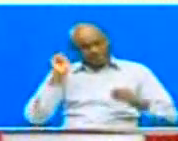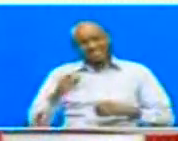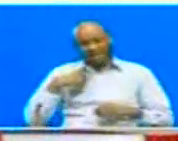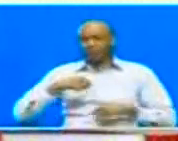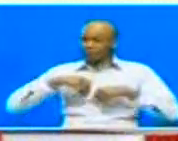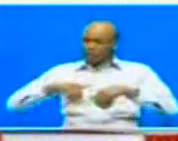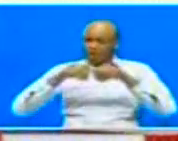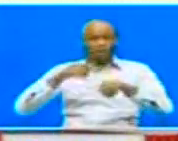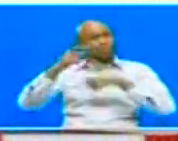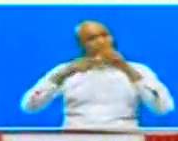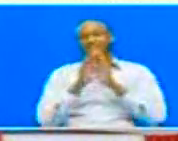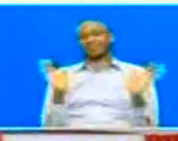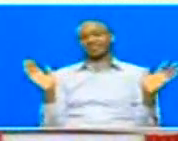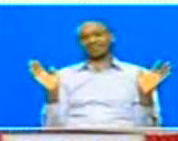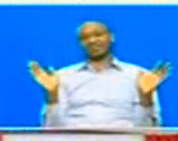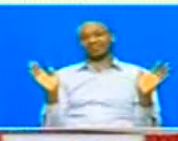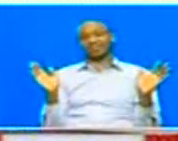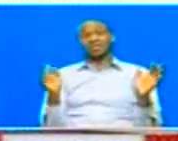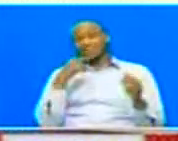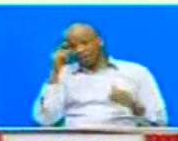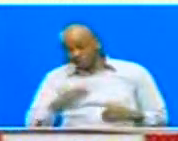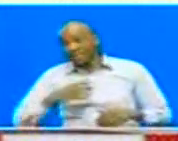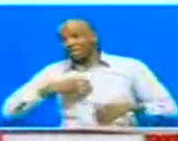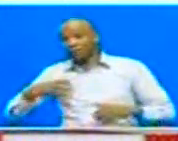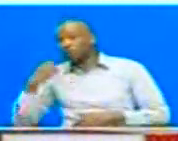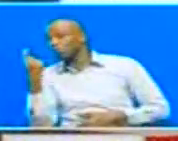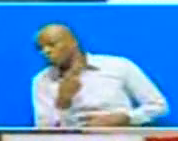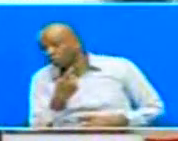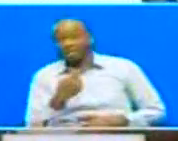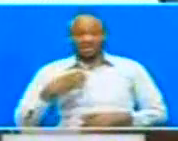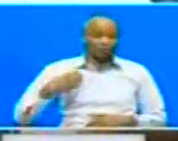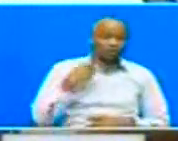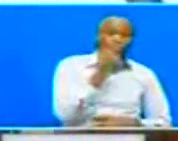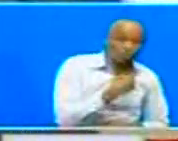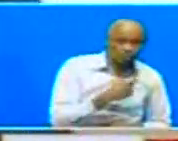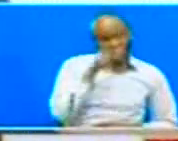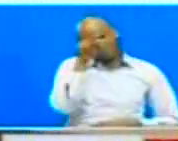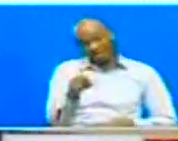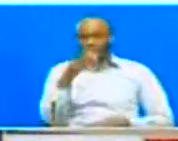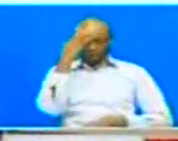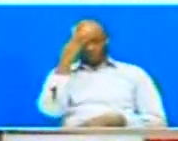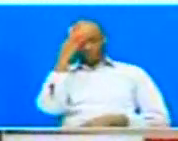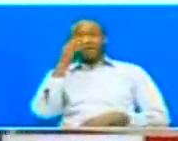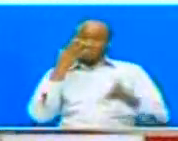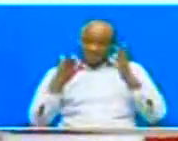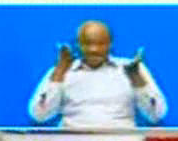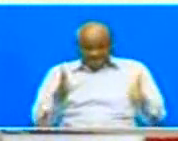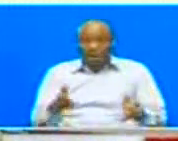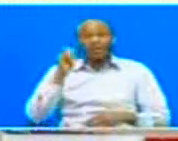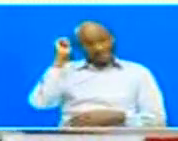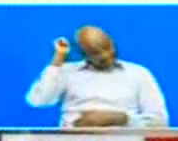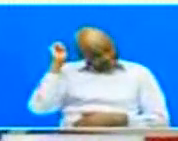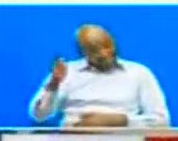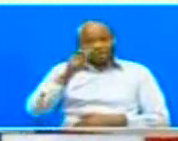which we should actually follow and say, you know, who is a refugee, who is not a refugee. And that brings me to my second point. And maybe this is a wake-up call for